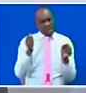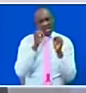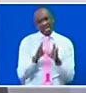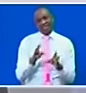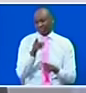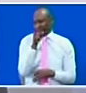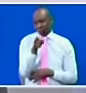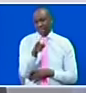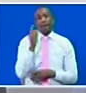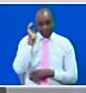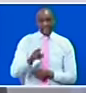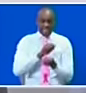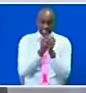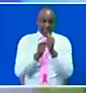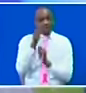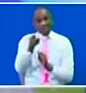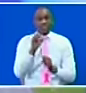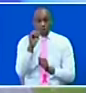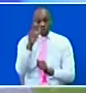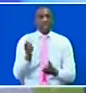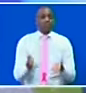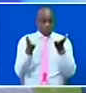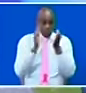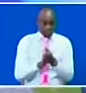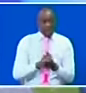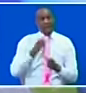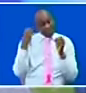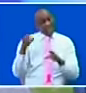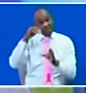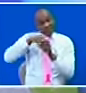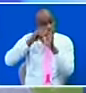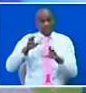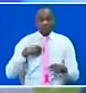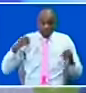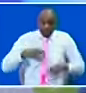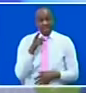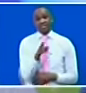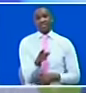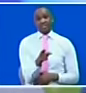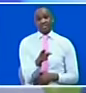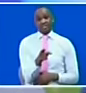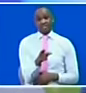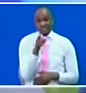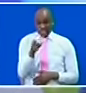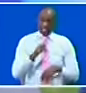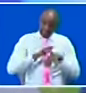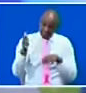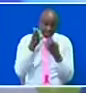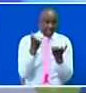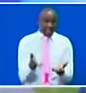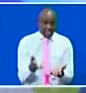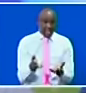some amendment or improvement. A number of investors are going to be scared away. And specific sectors that are going to be